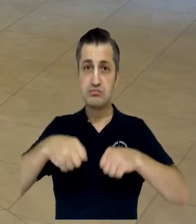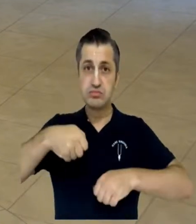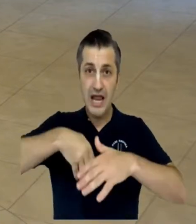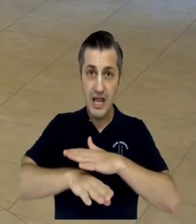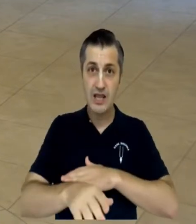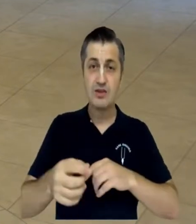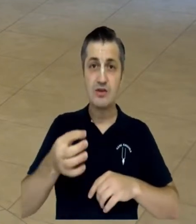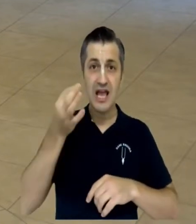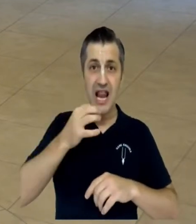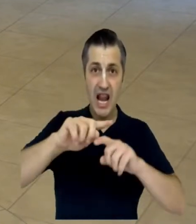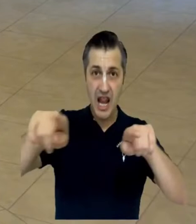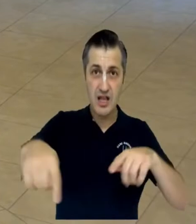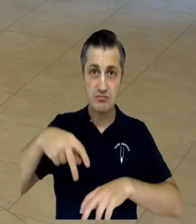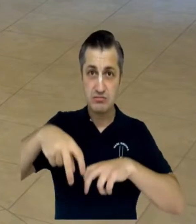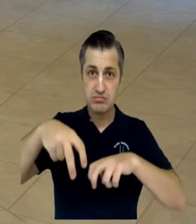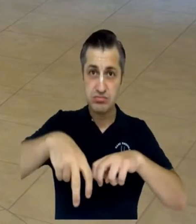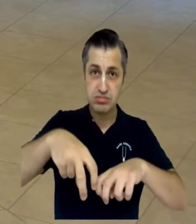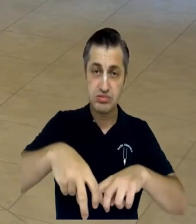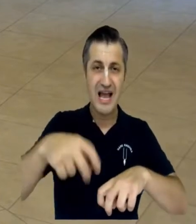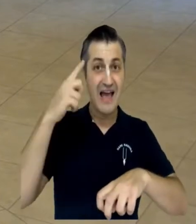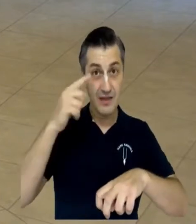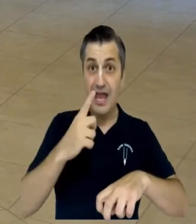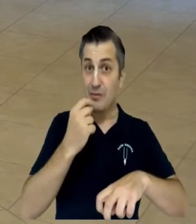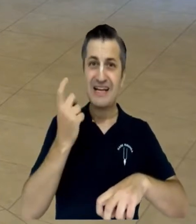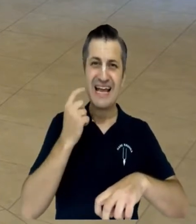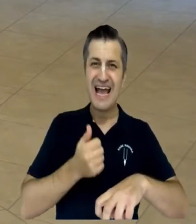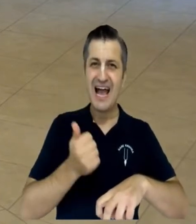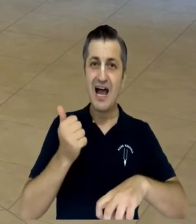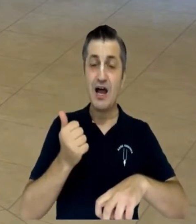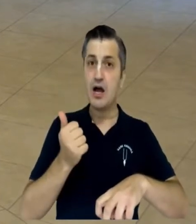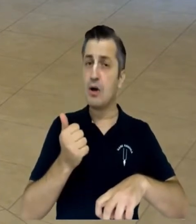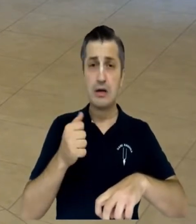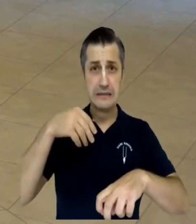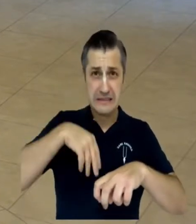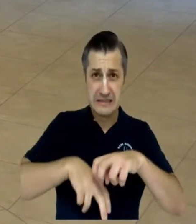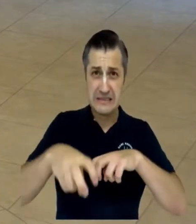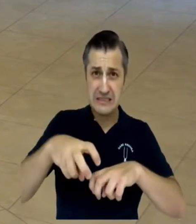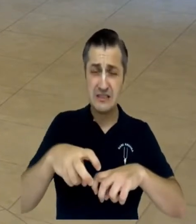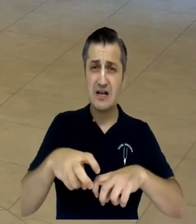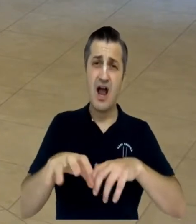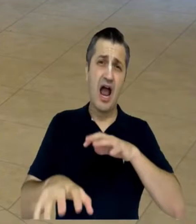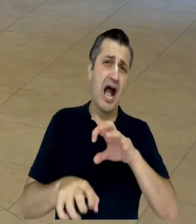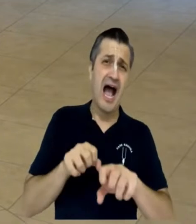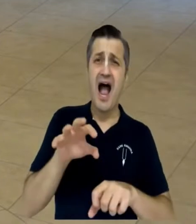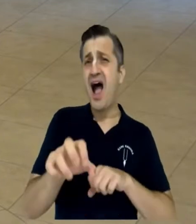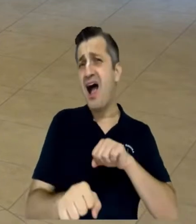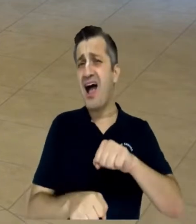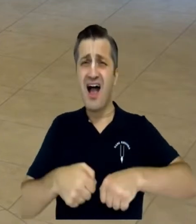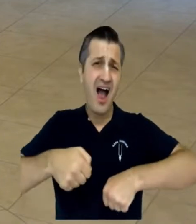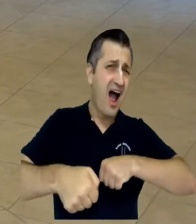struggling, he couldn't come out, and then he started calling for his family members who tried to help him. Nobody could help